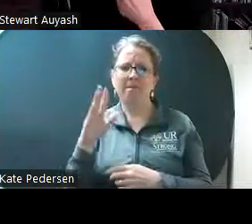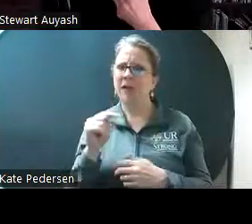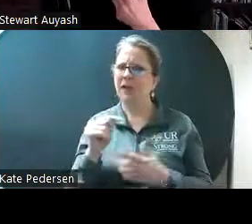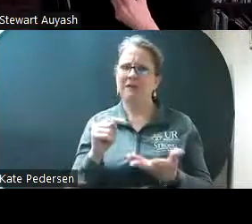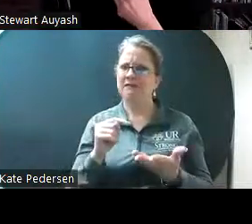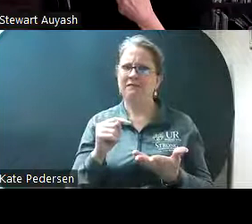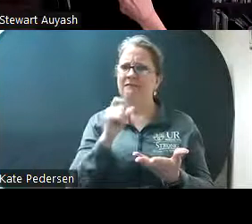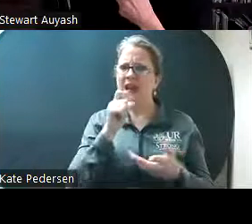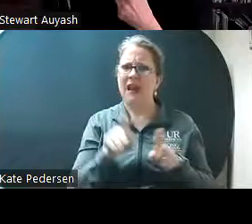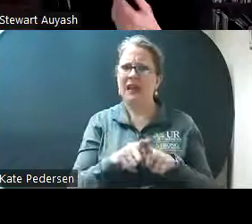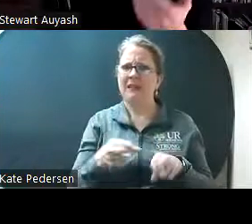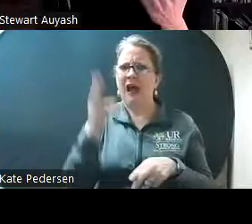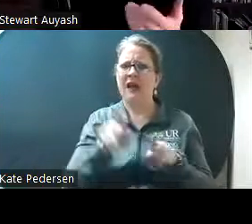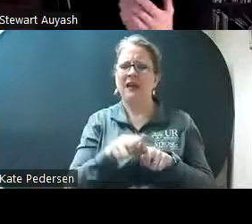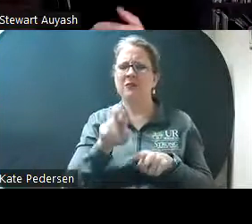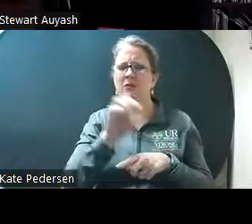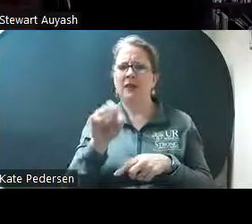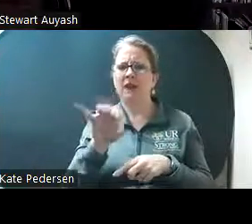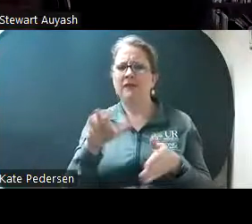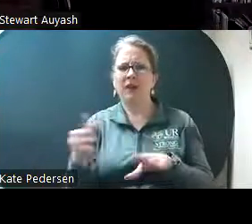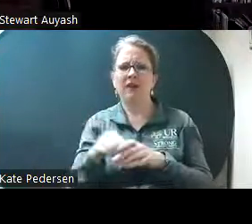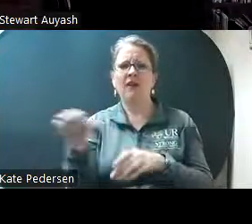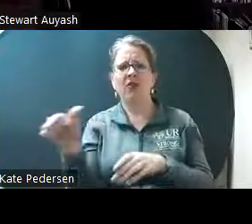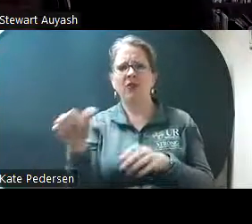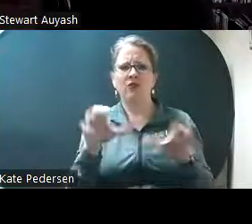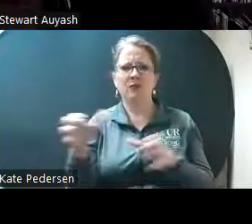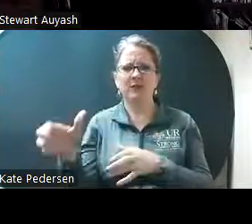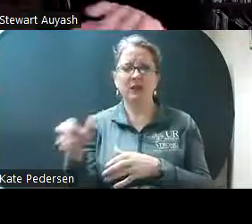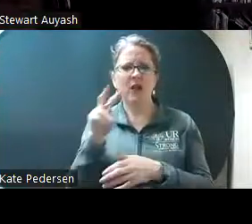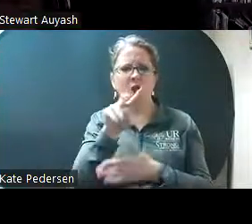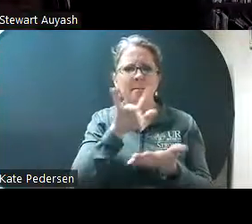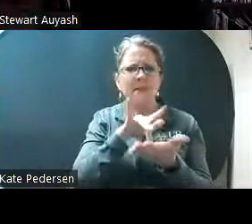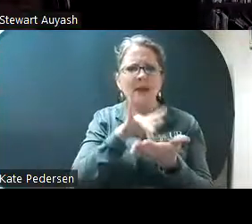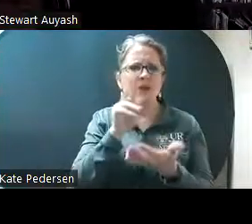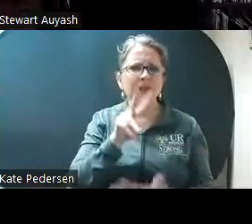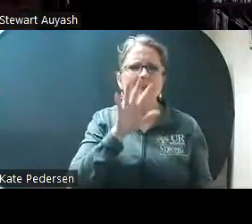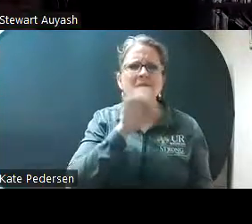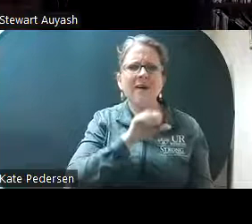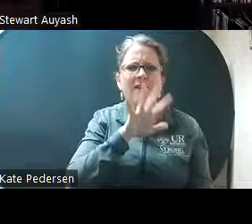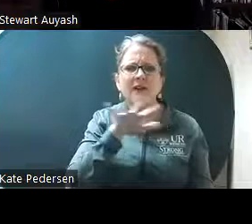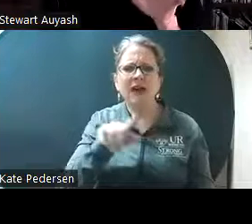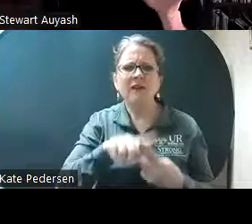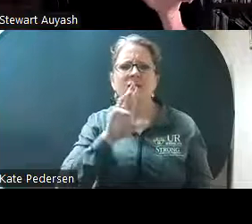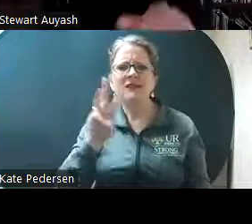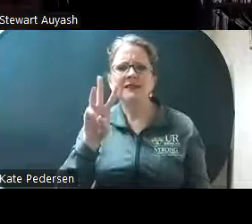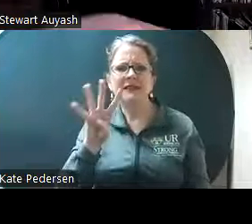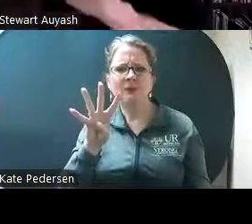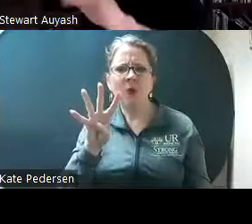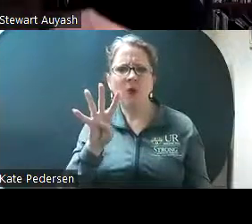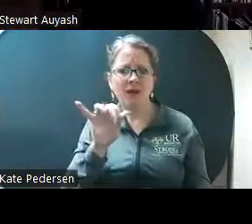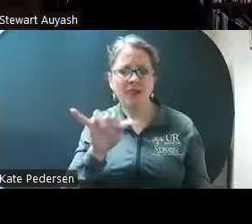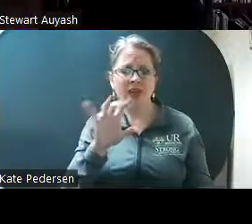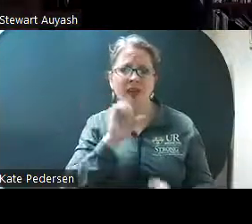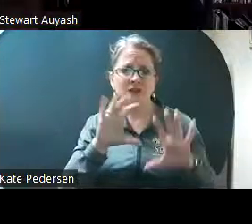as high as the rate of death in the other groups. But if you look in the middle, you see the 55 to 64-year-old age group